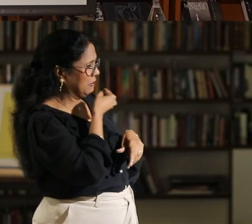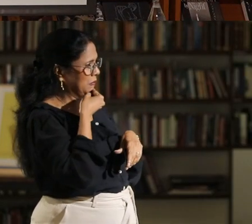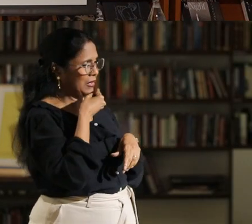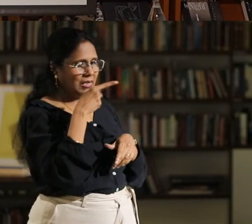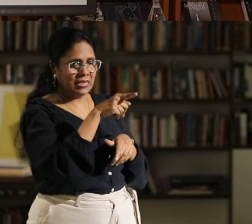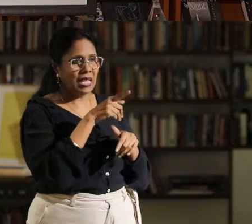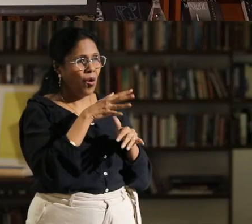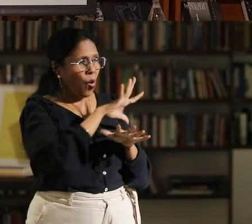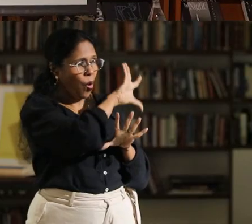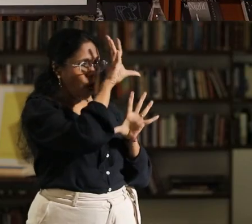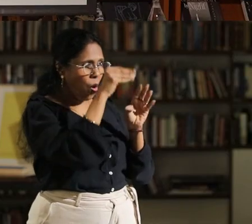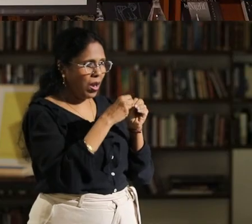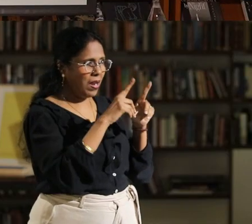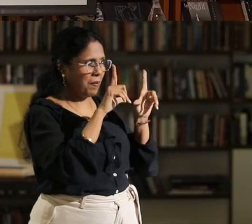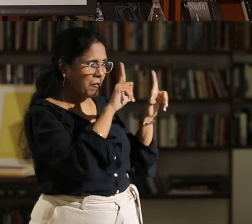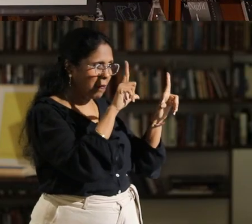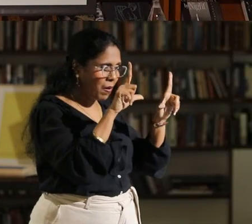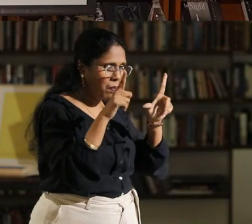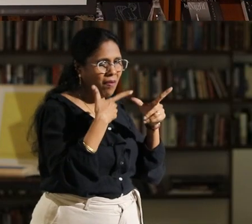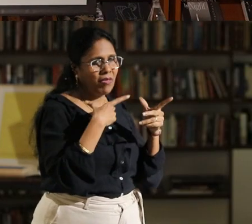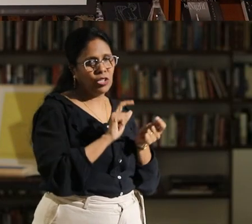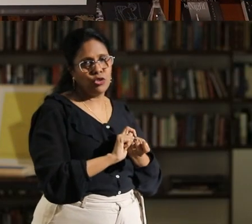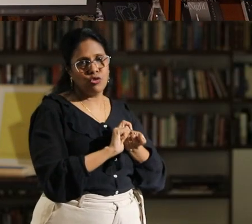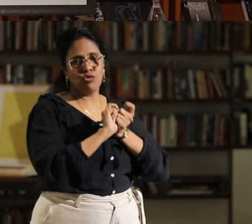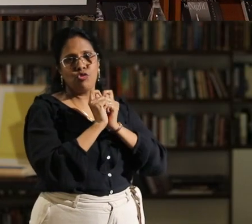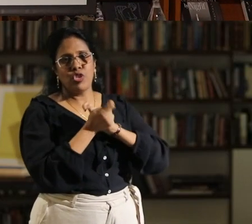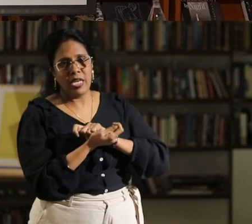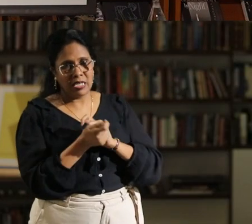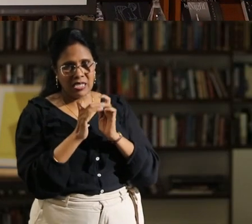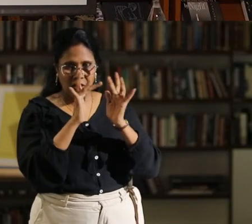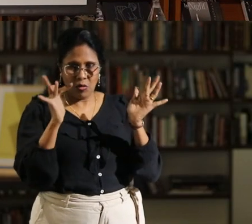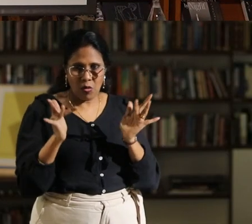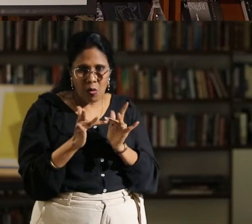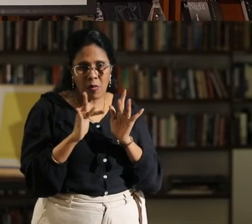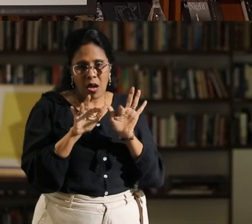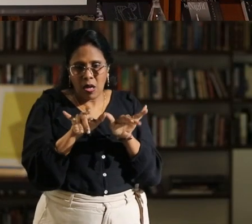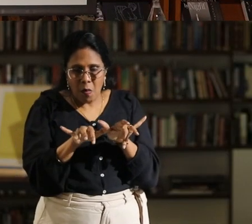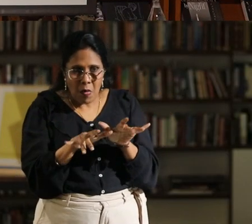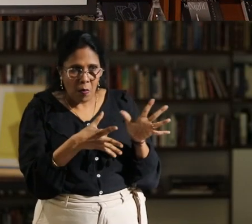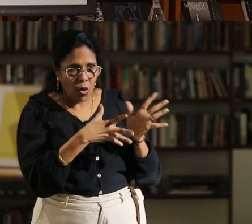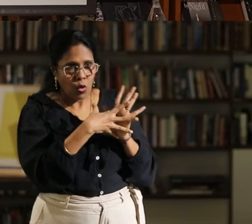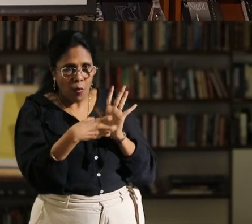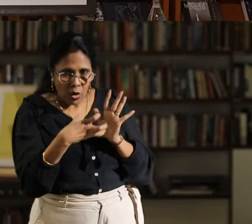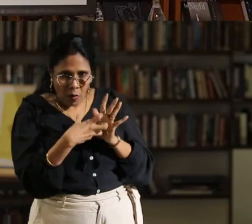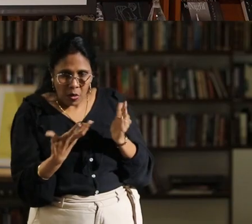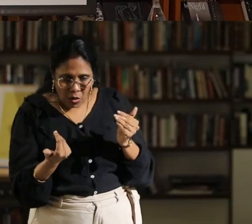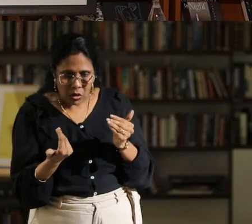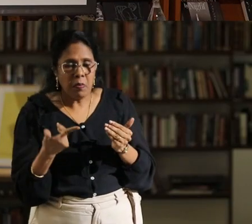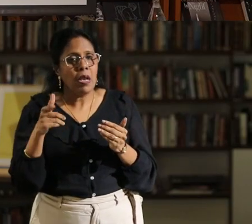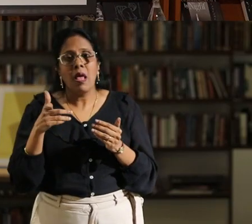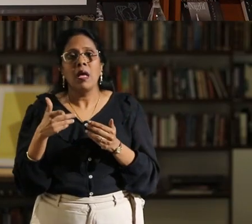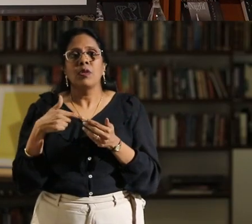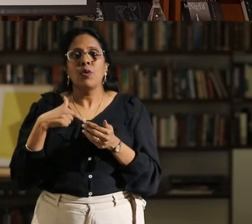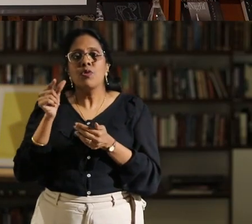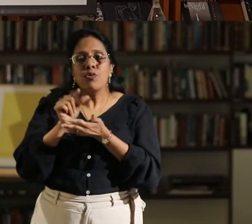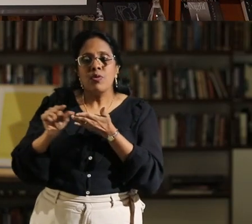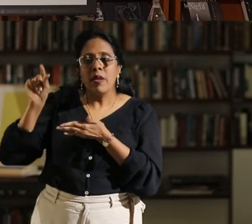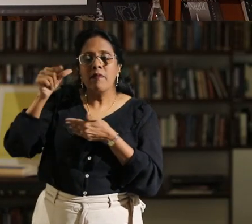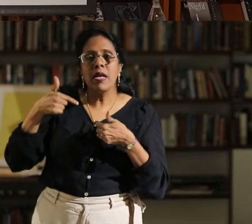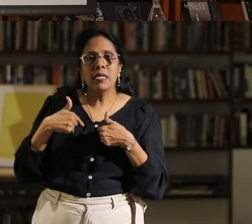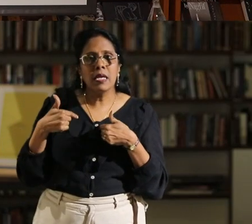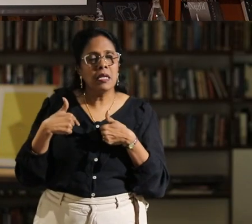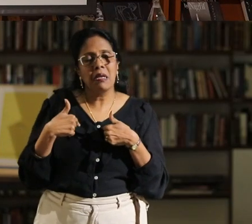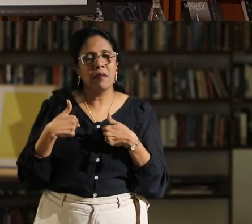help in digitizing it. So Ambedkar University those days couldn't digitize, but then we got in touch with